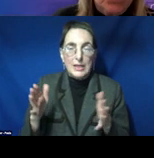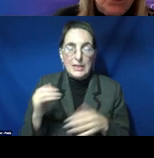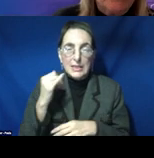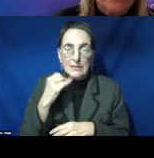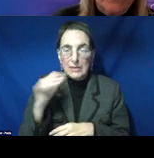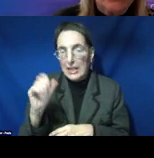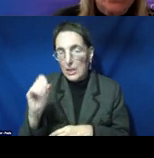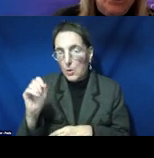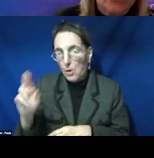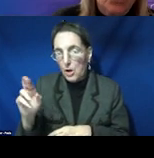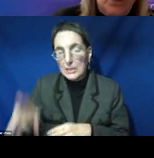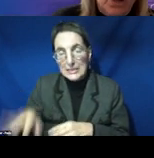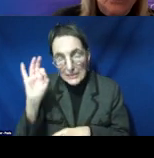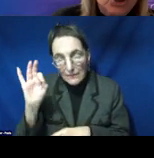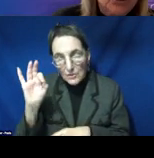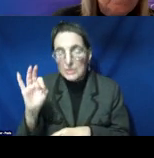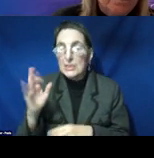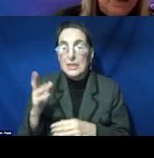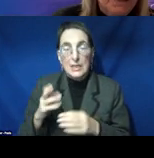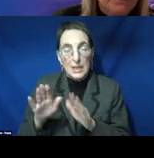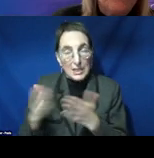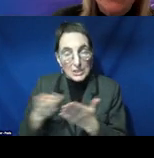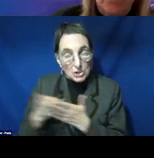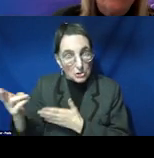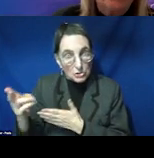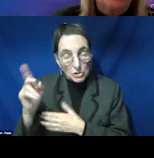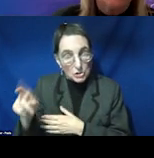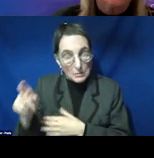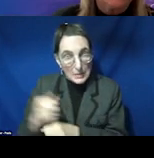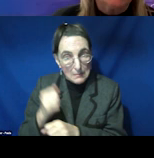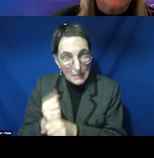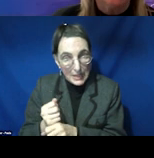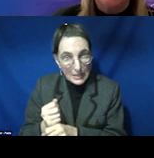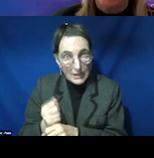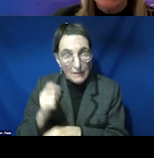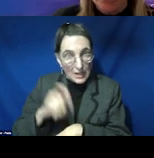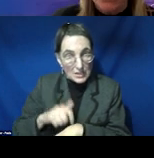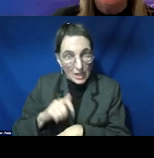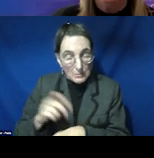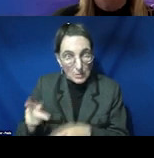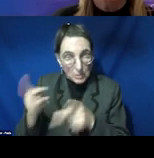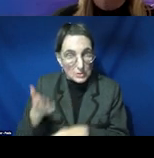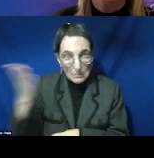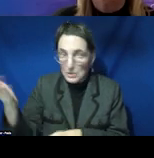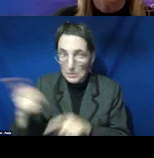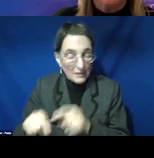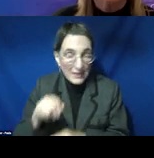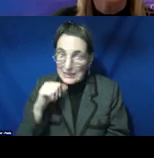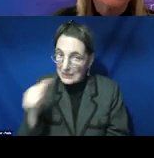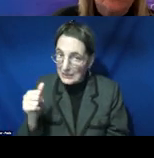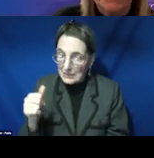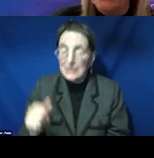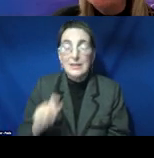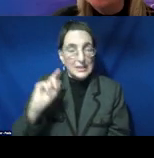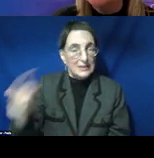AOR discovers that a disclosure should have been made at the time of proposal submission, but was not, they have 30 days